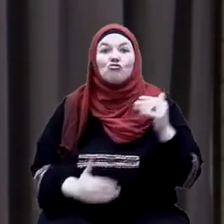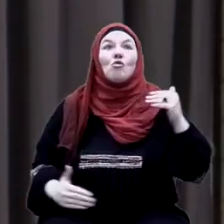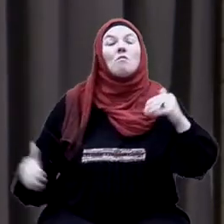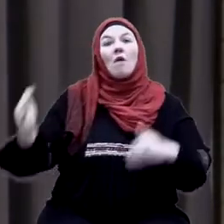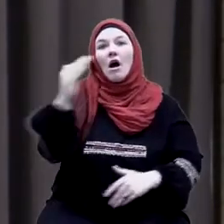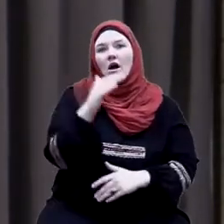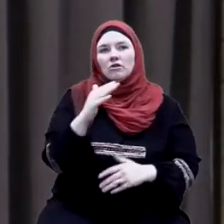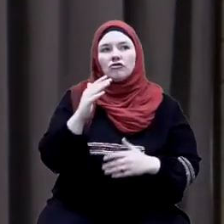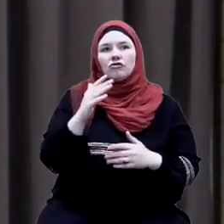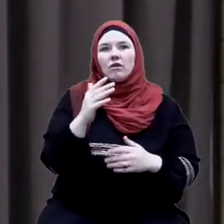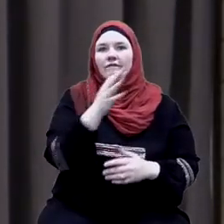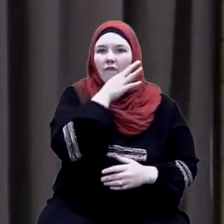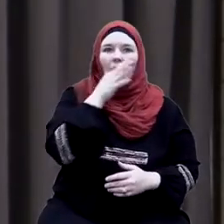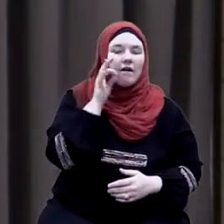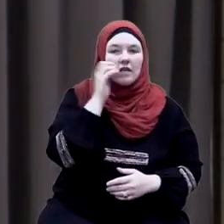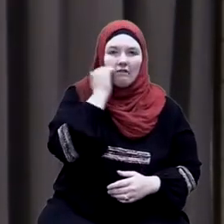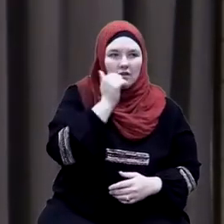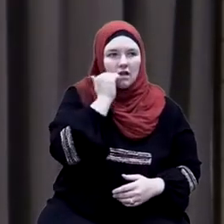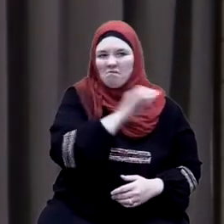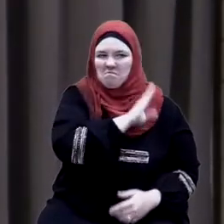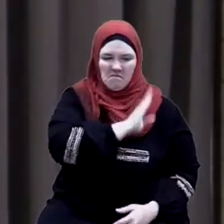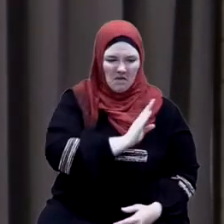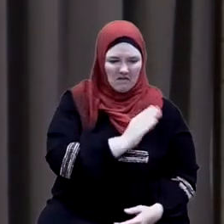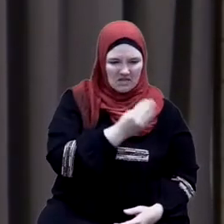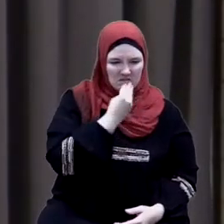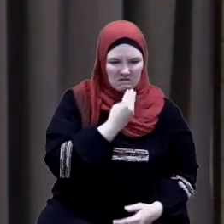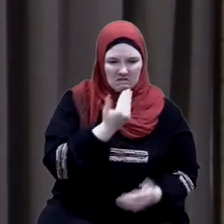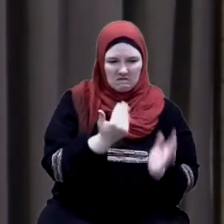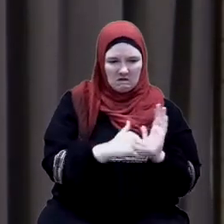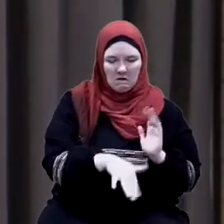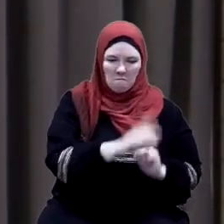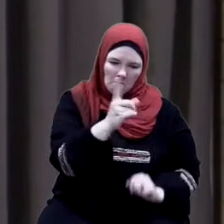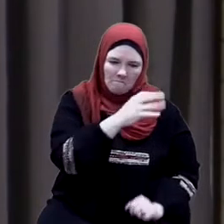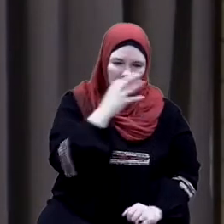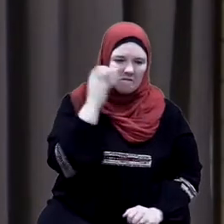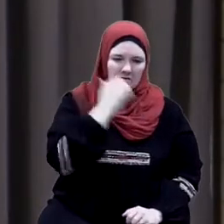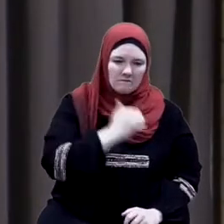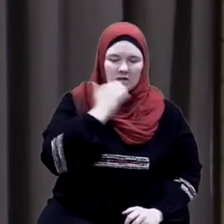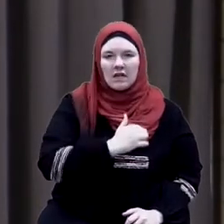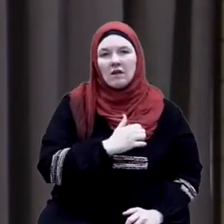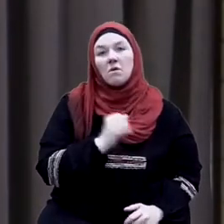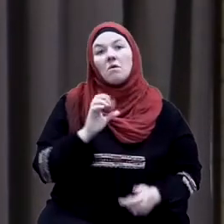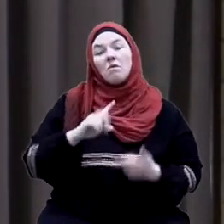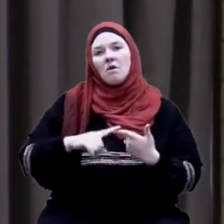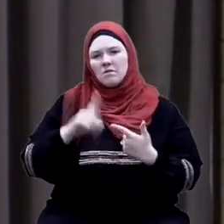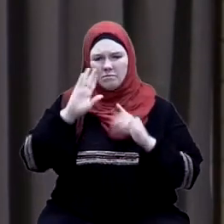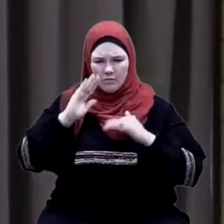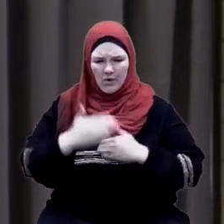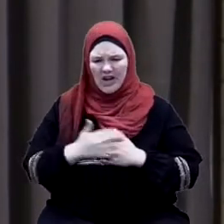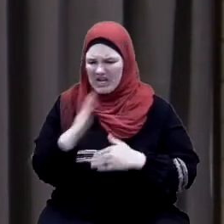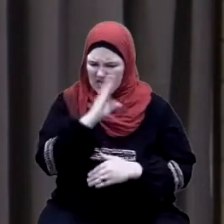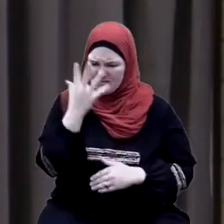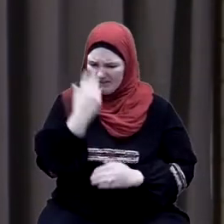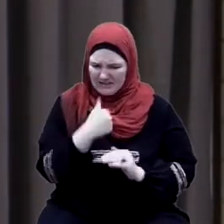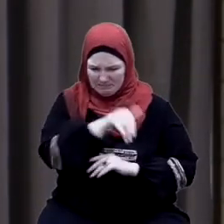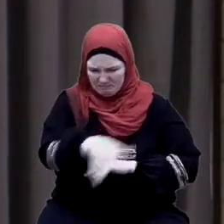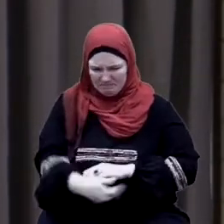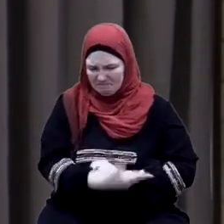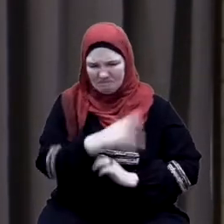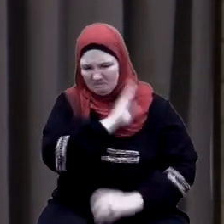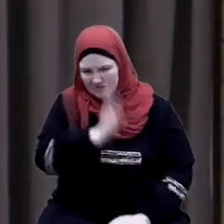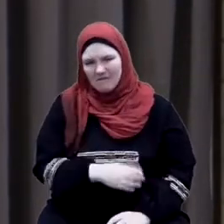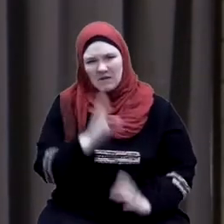But he regarded it as extremism. Holding a position of moderation